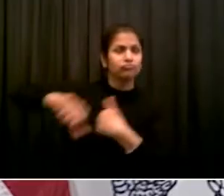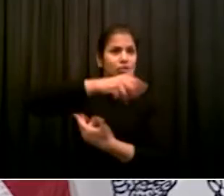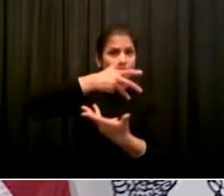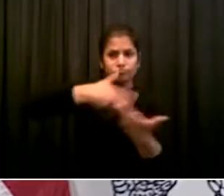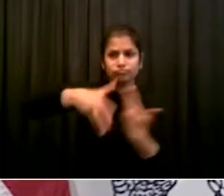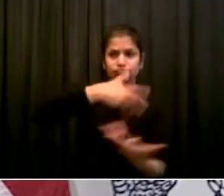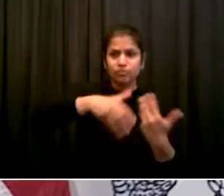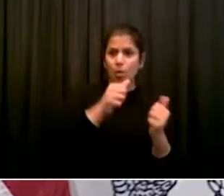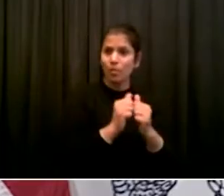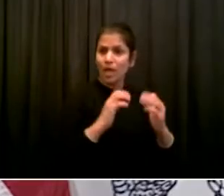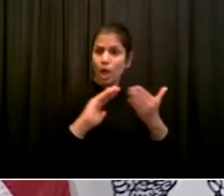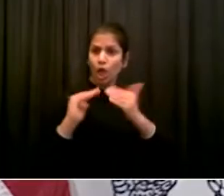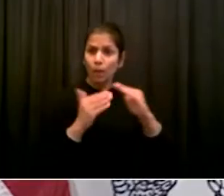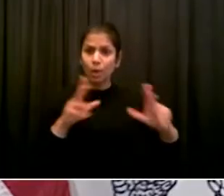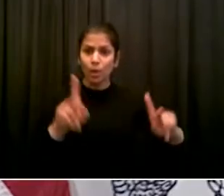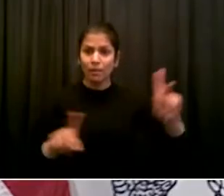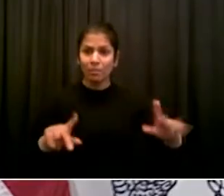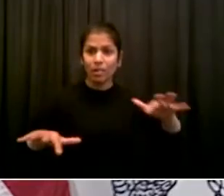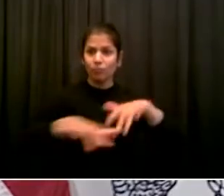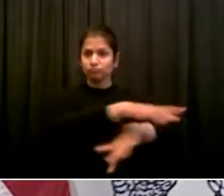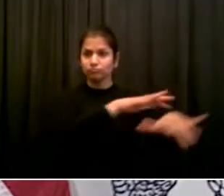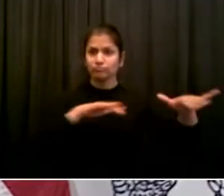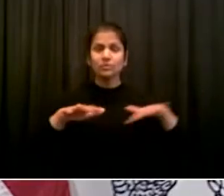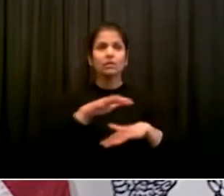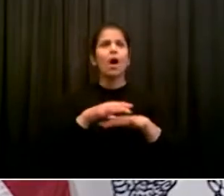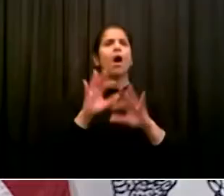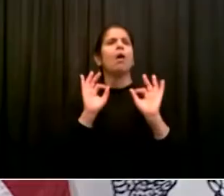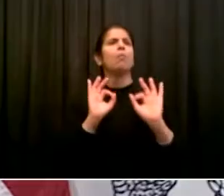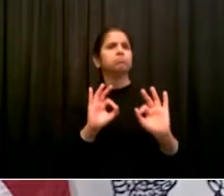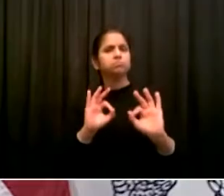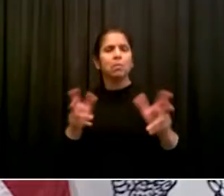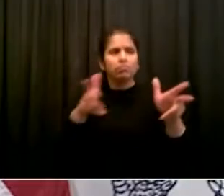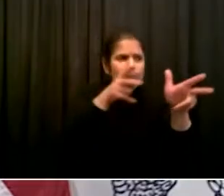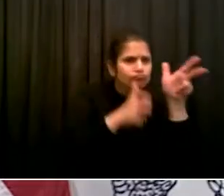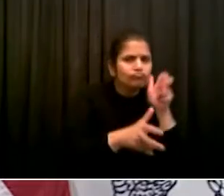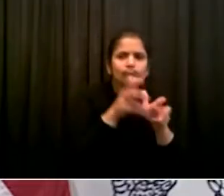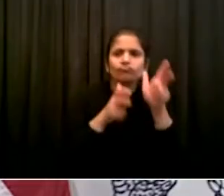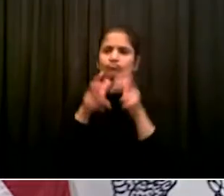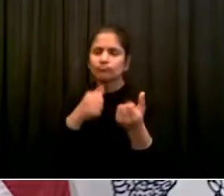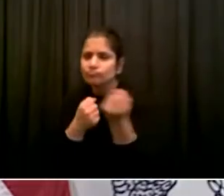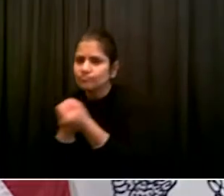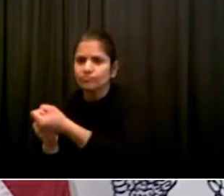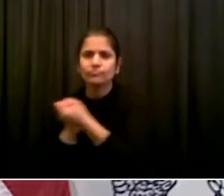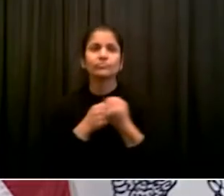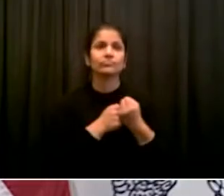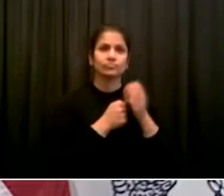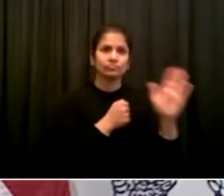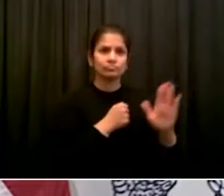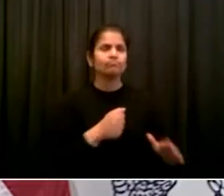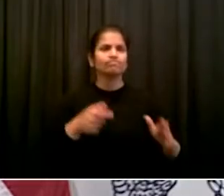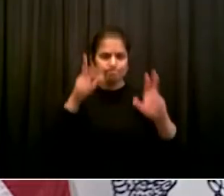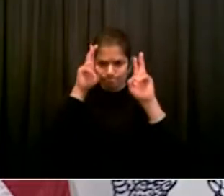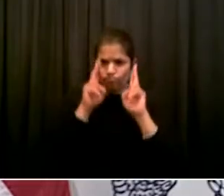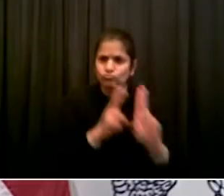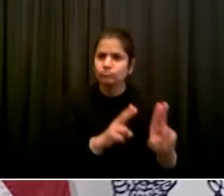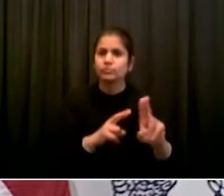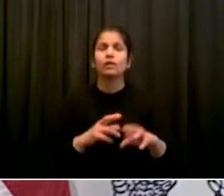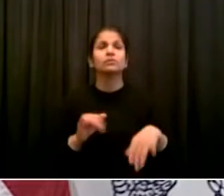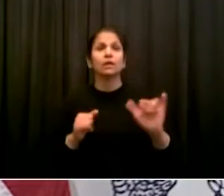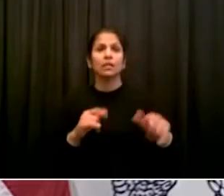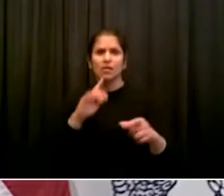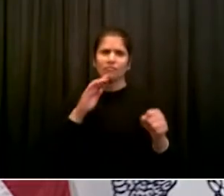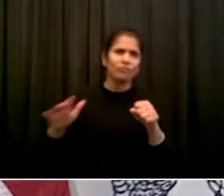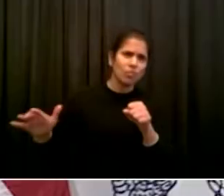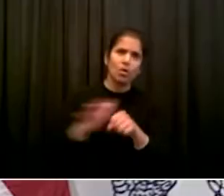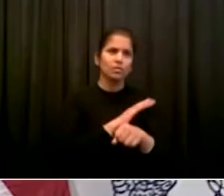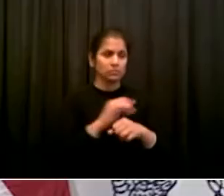leaders on engaging communities and hearing and acting on community feedback, and of course, their full disciplinary record. All of these elements have